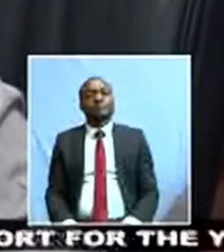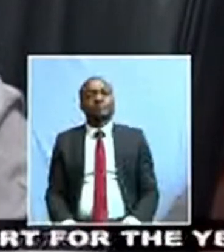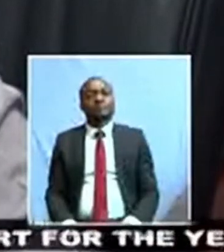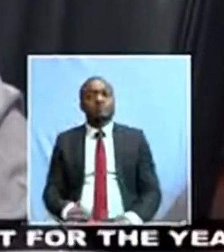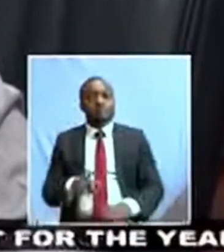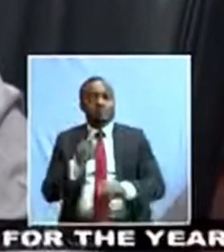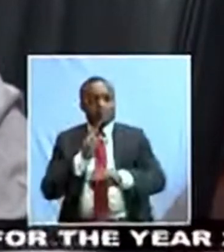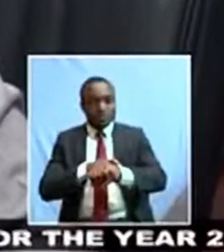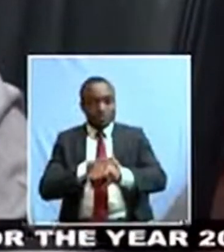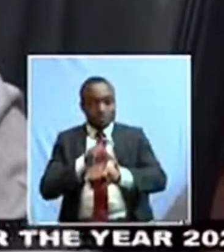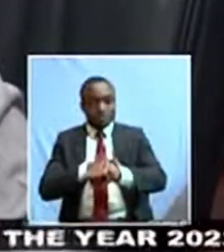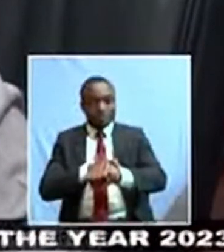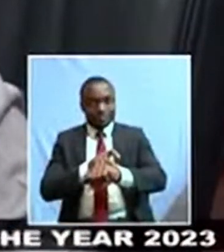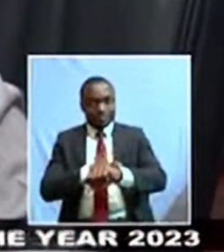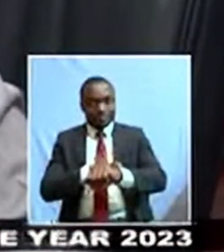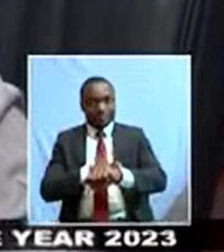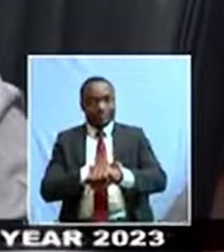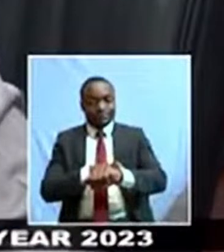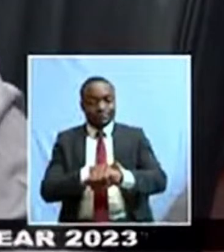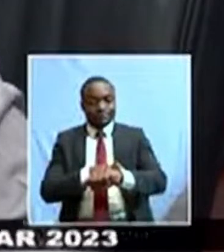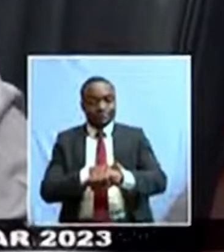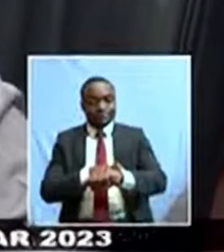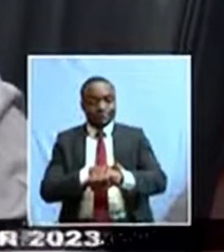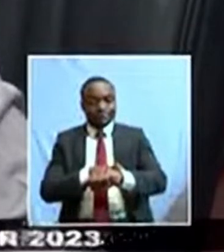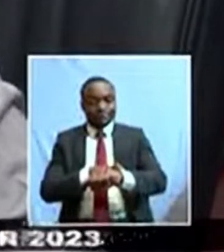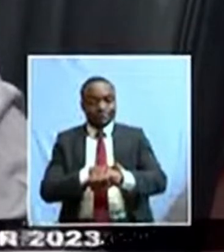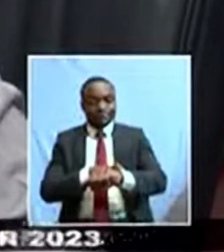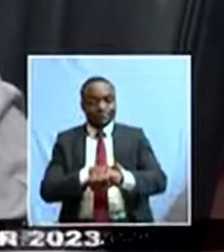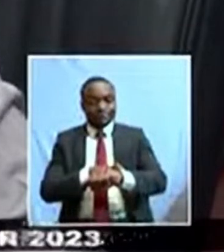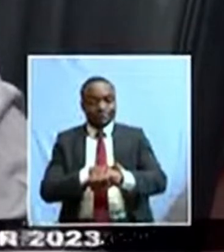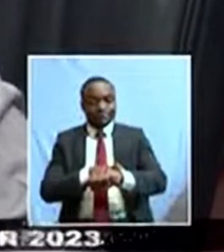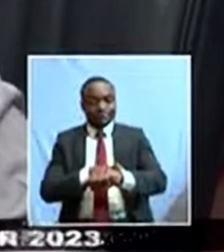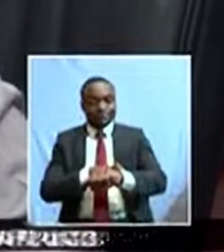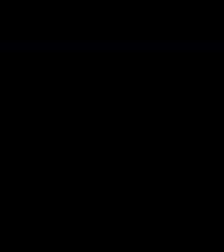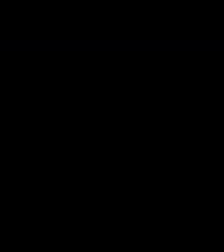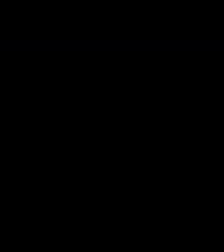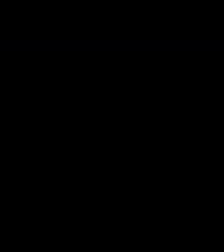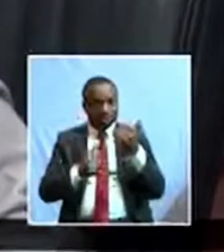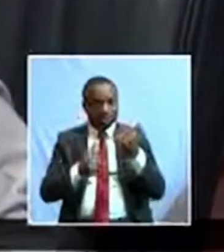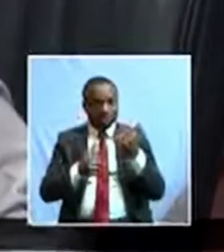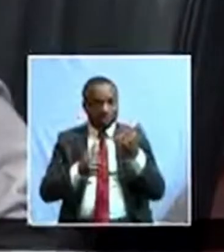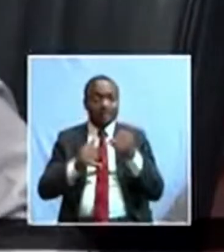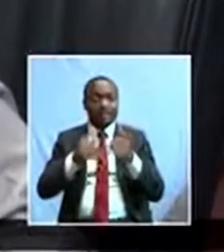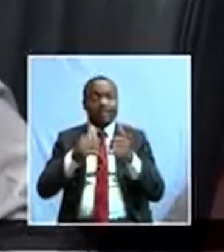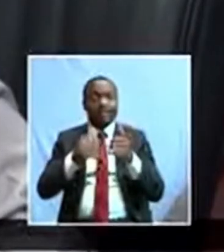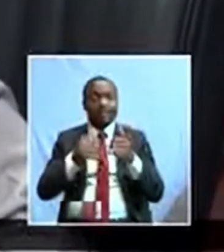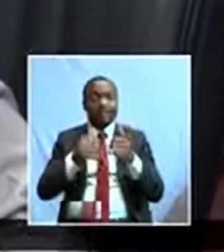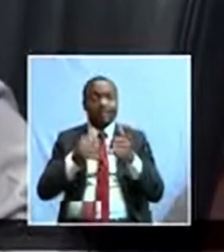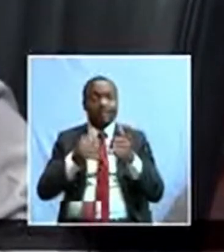during the period between completion and final completion, the